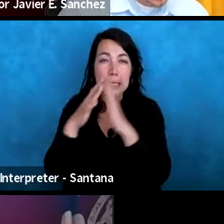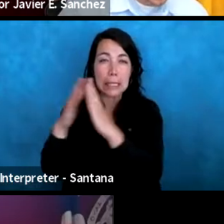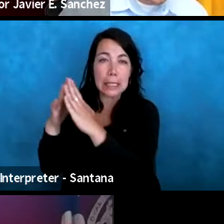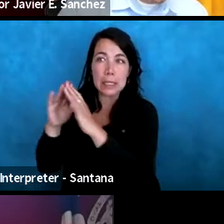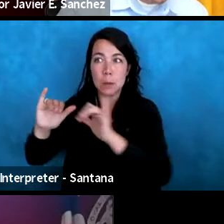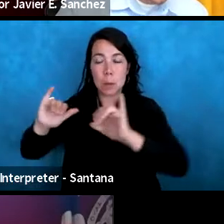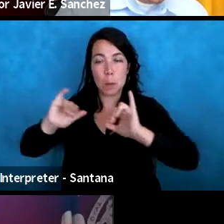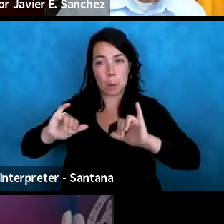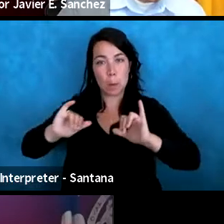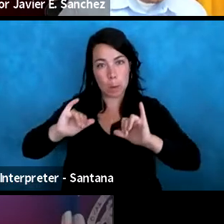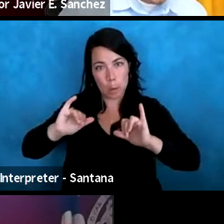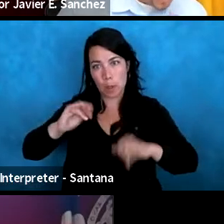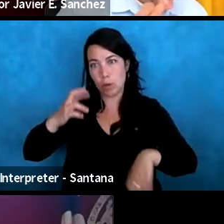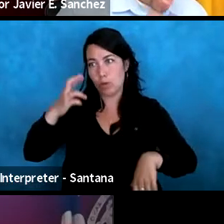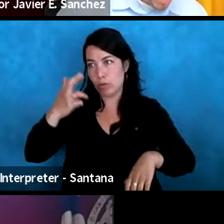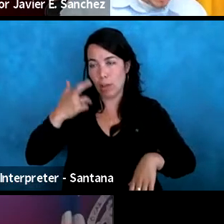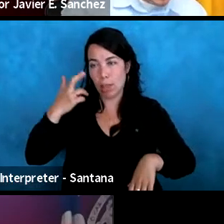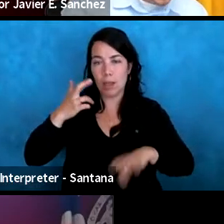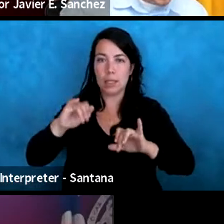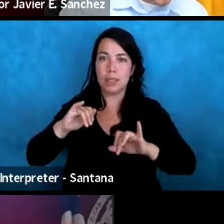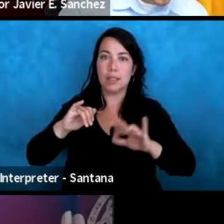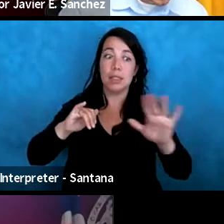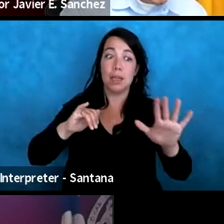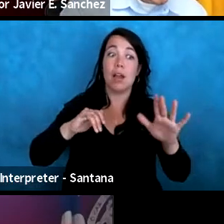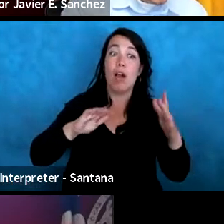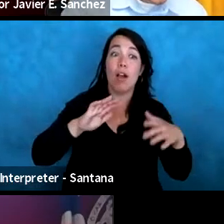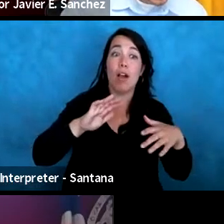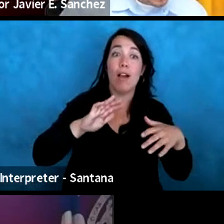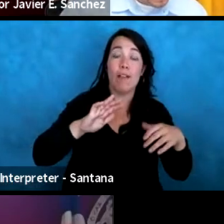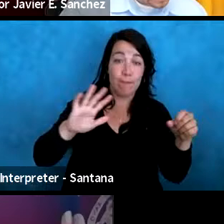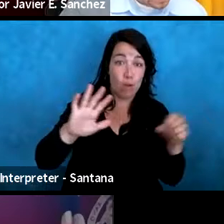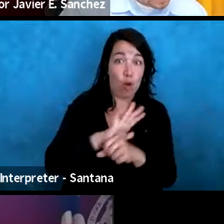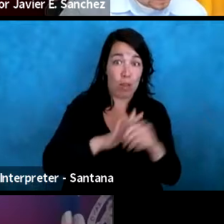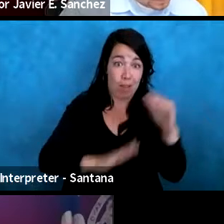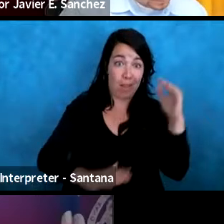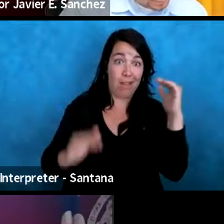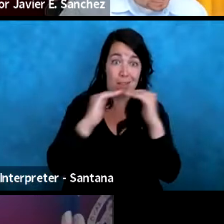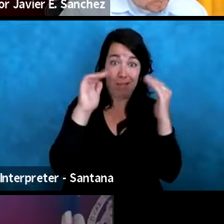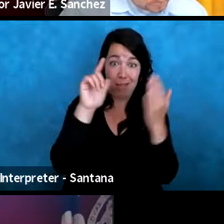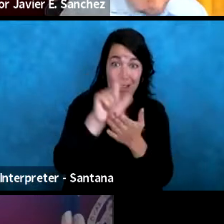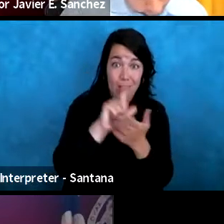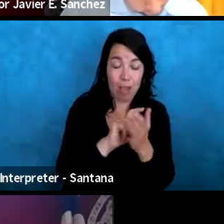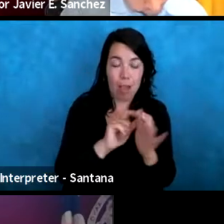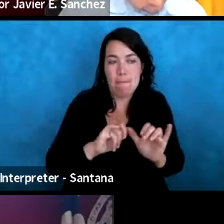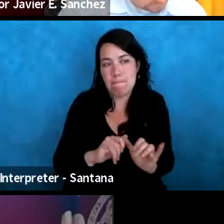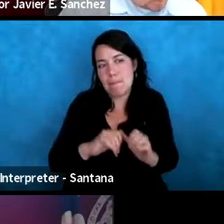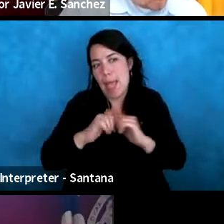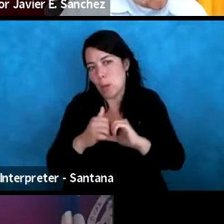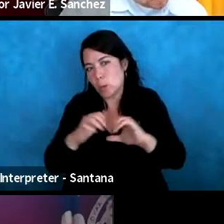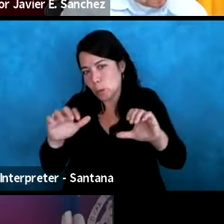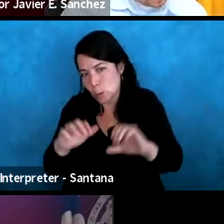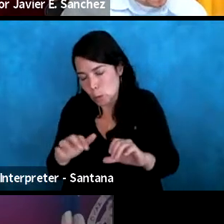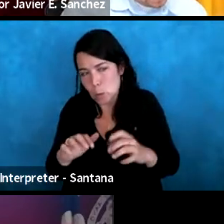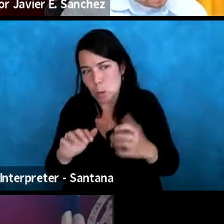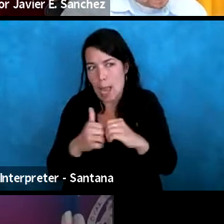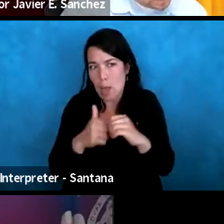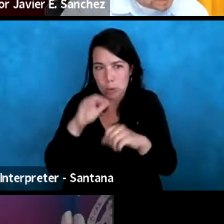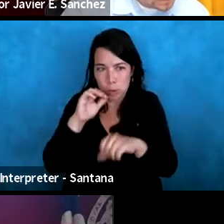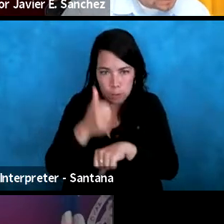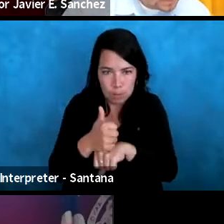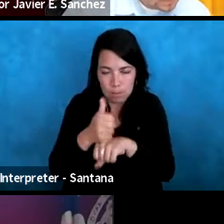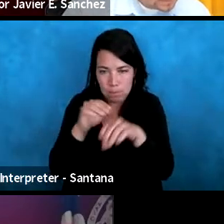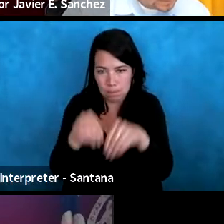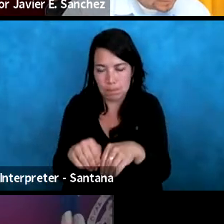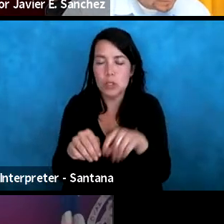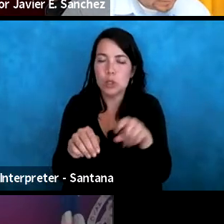to fully implement and the realities of this situation. And so this federal government and ultimately the state government have been taking